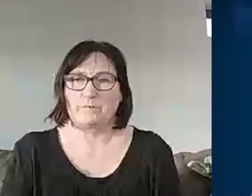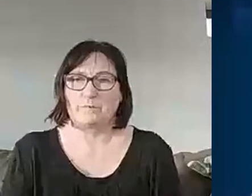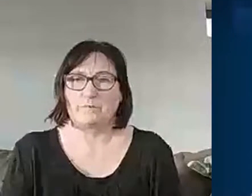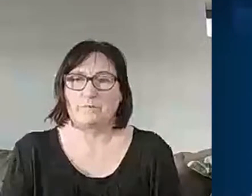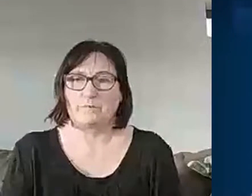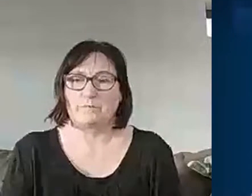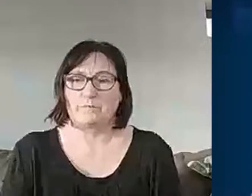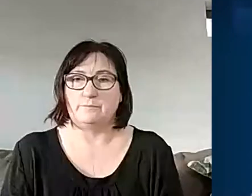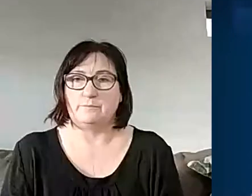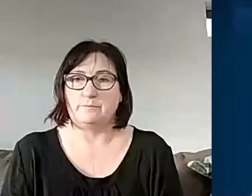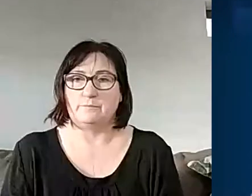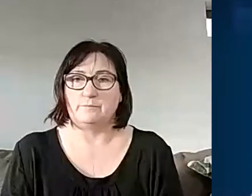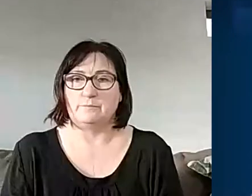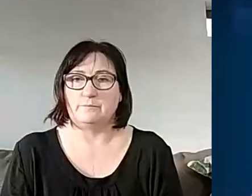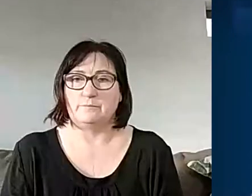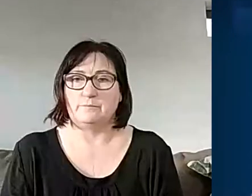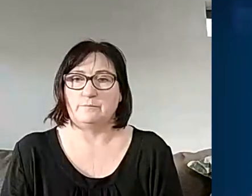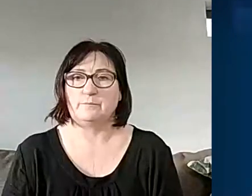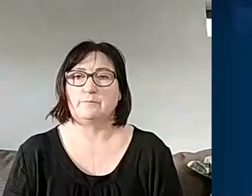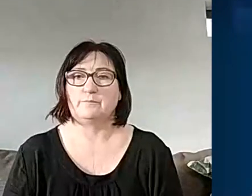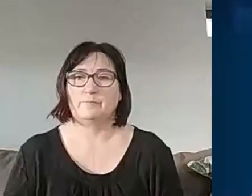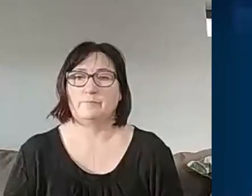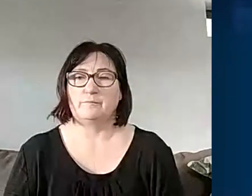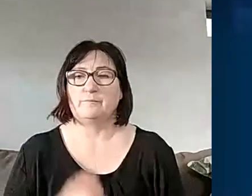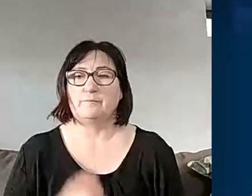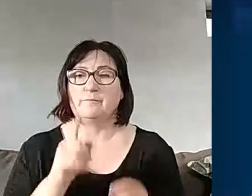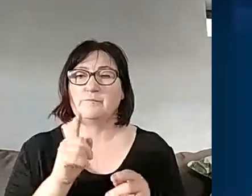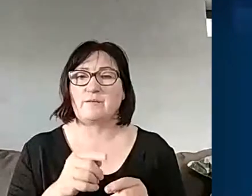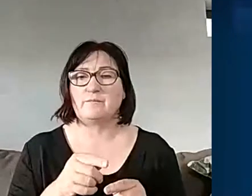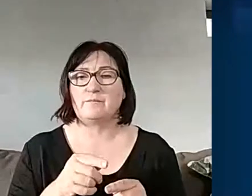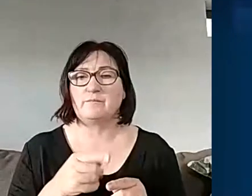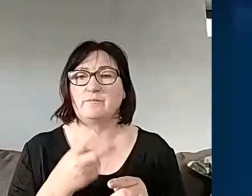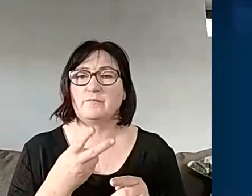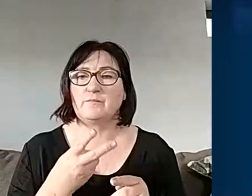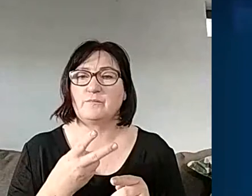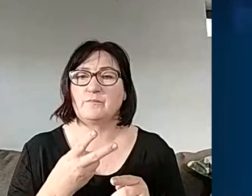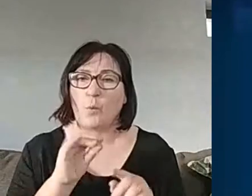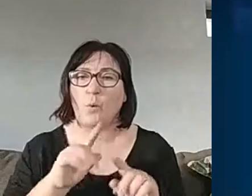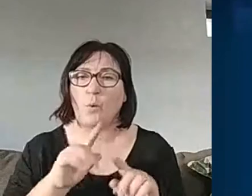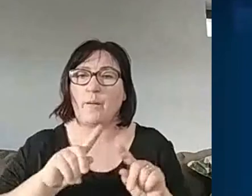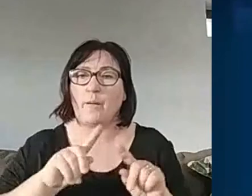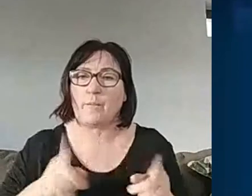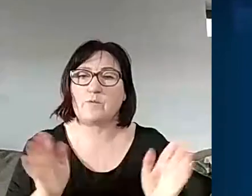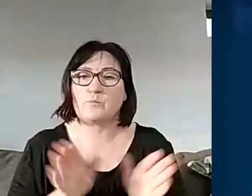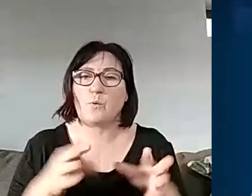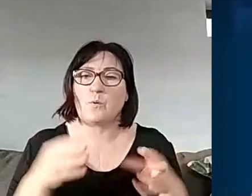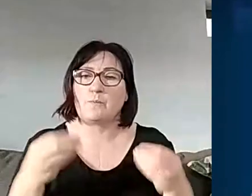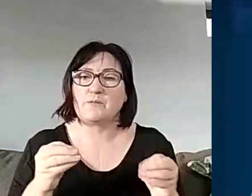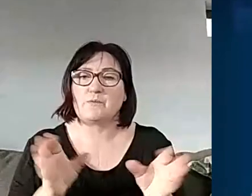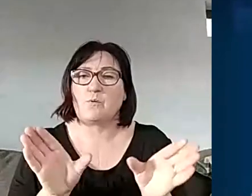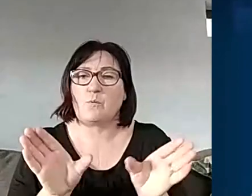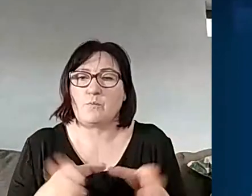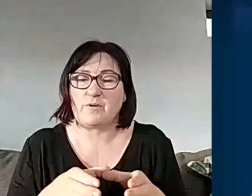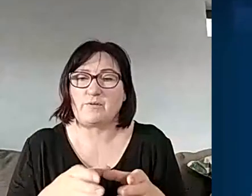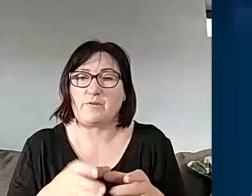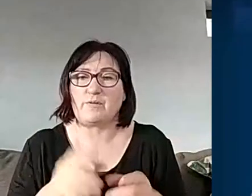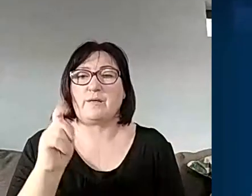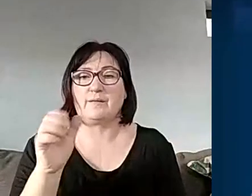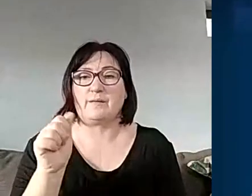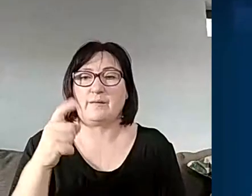question. If they refer to specifically the small business corporation tax rates, yes,